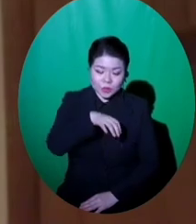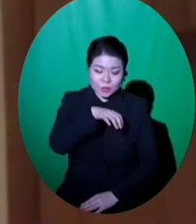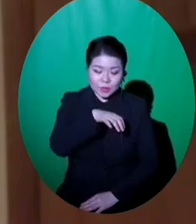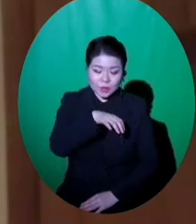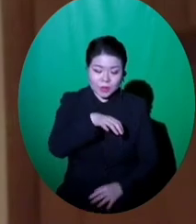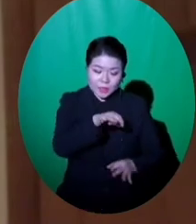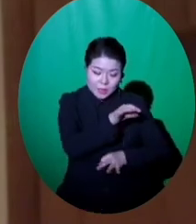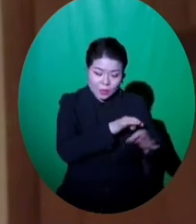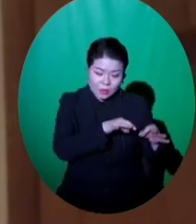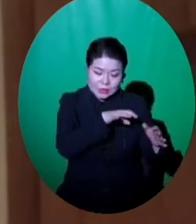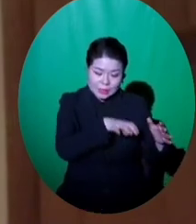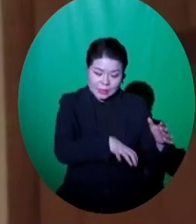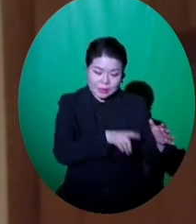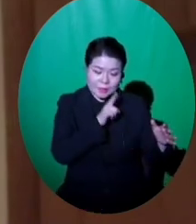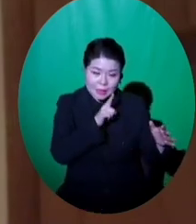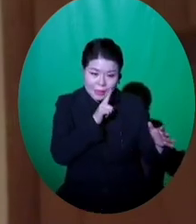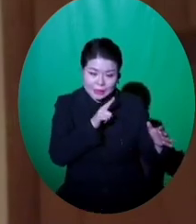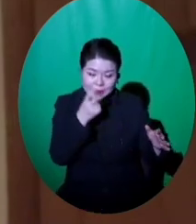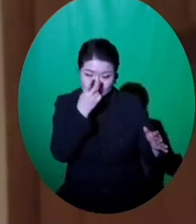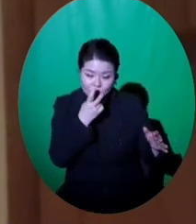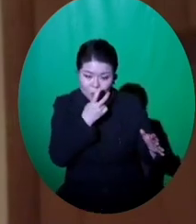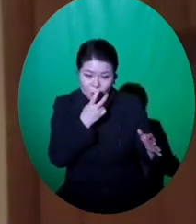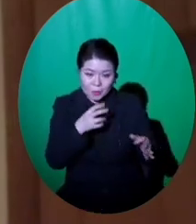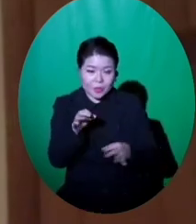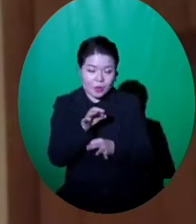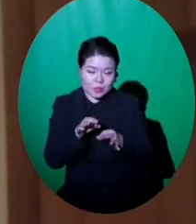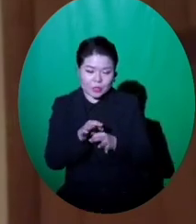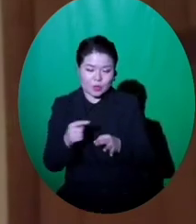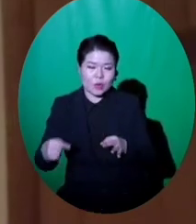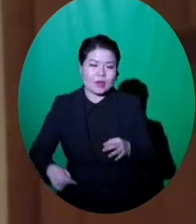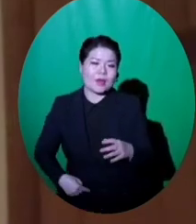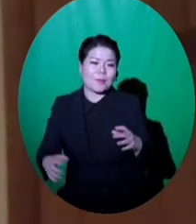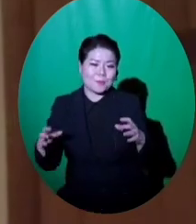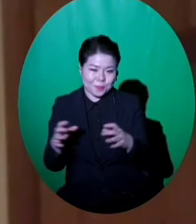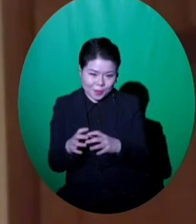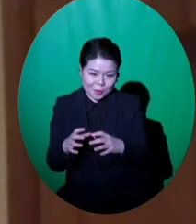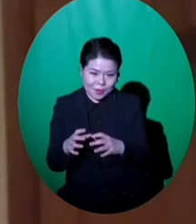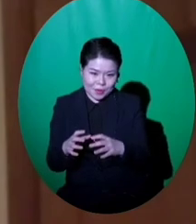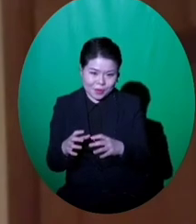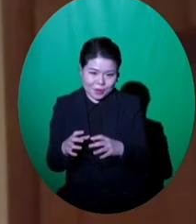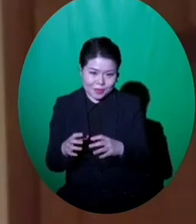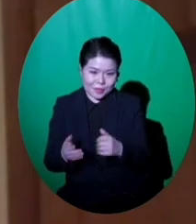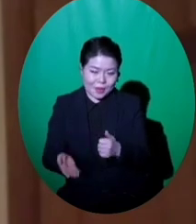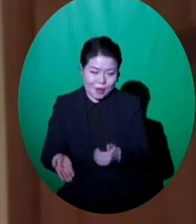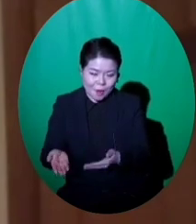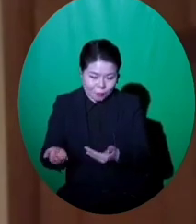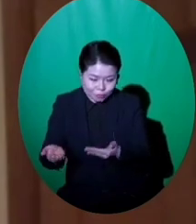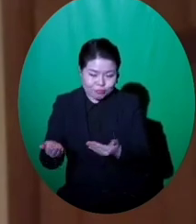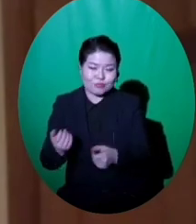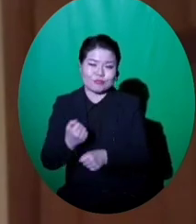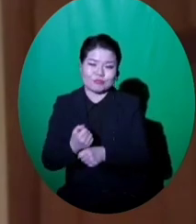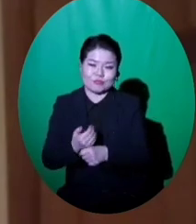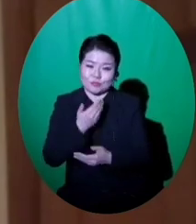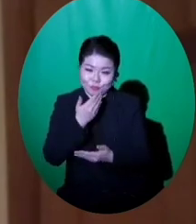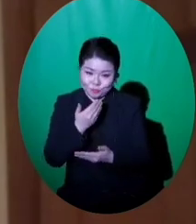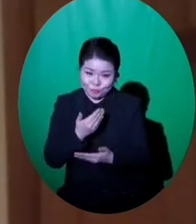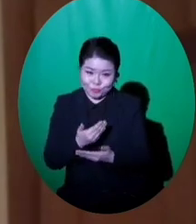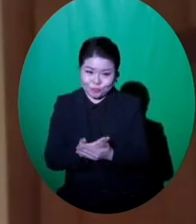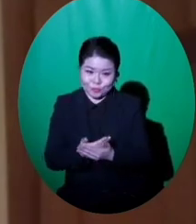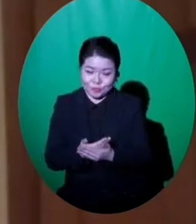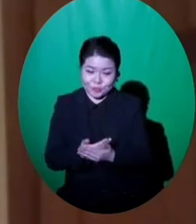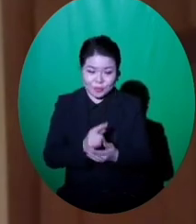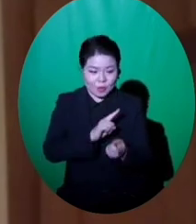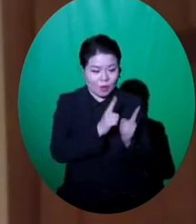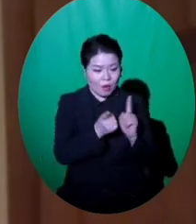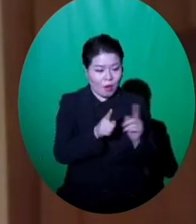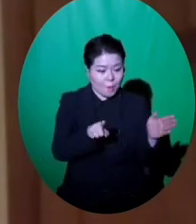we trust each other and care about each other. And if we don't, we're all going to be in pretty serious